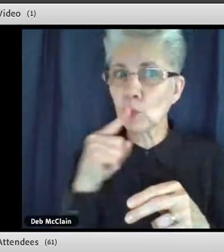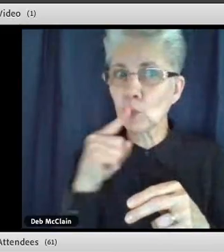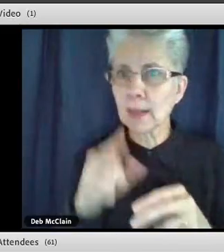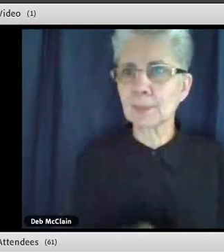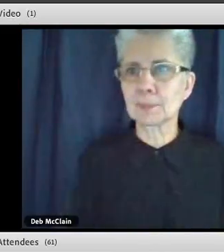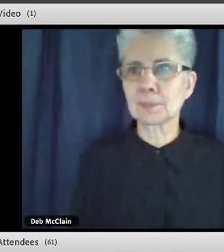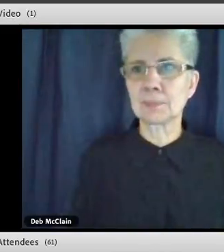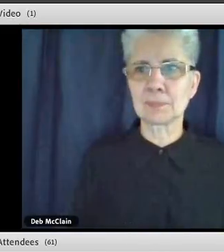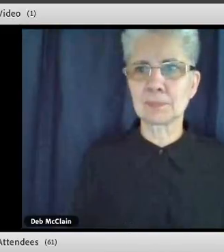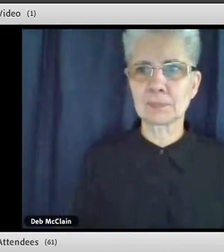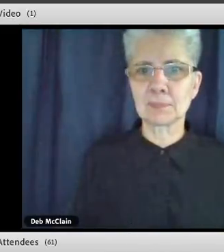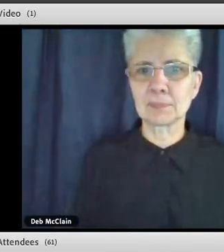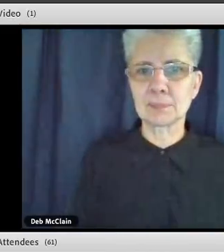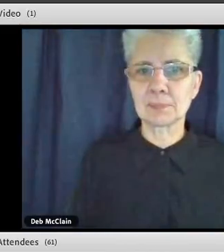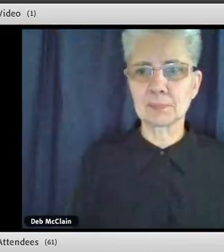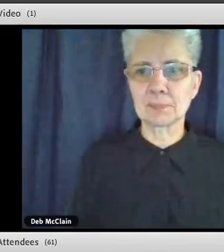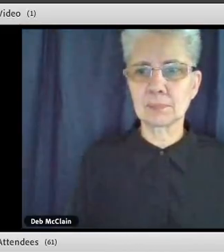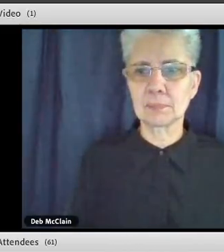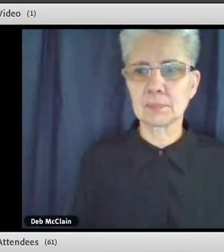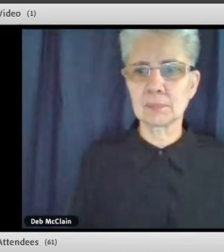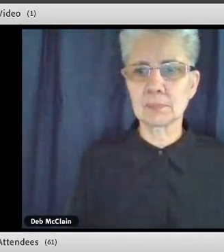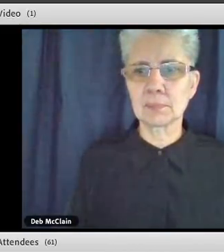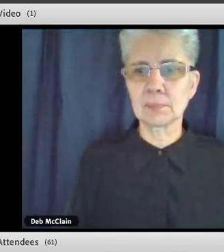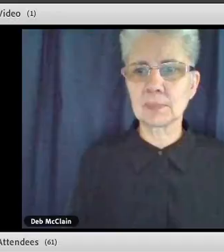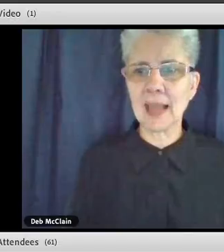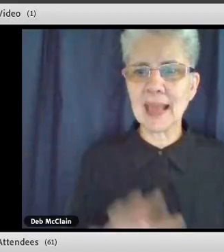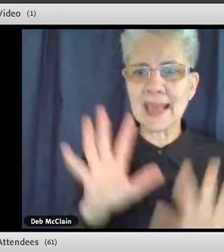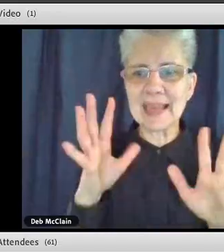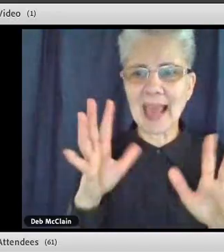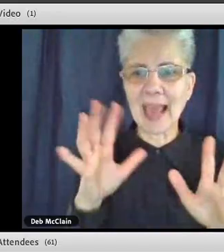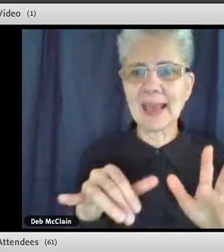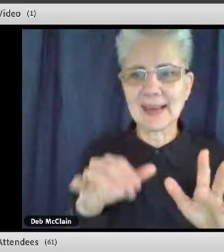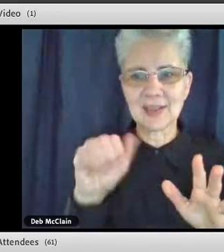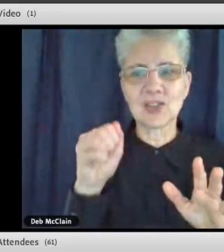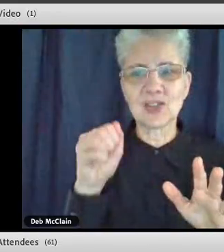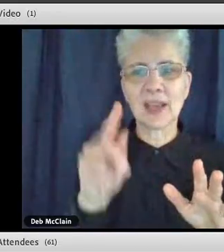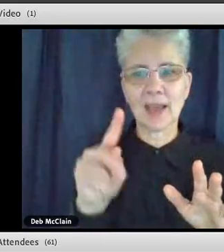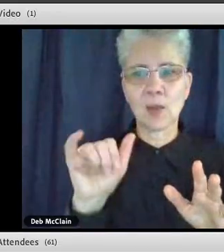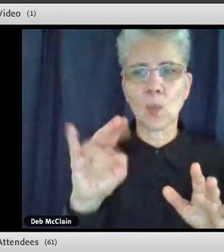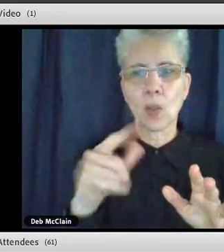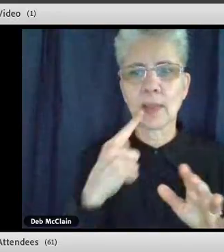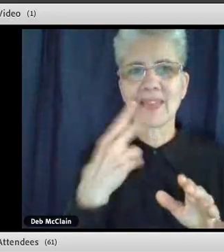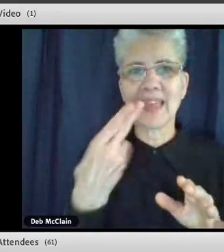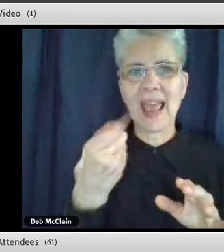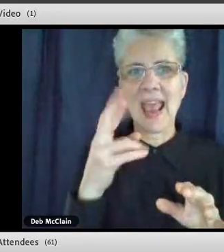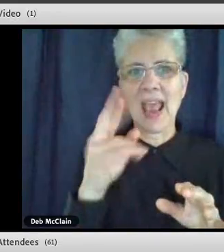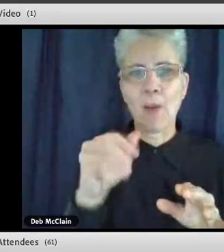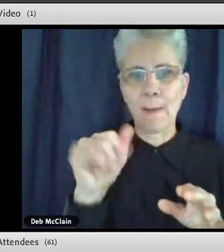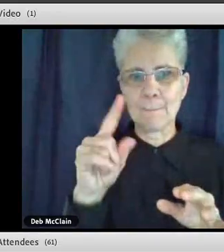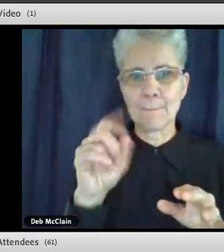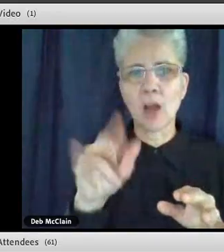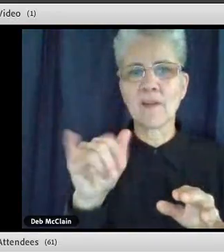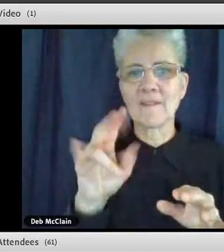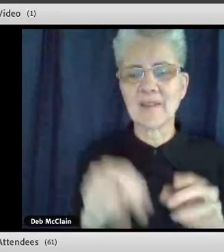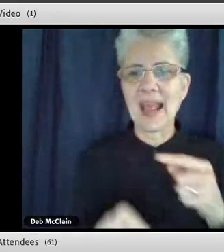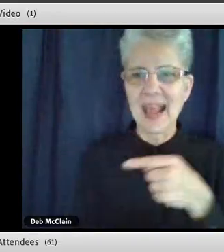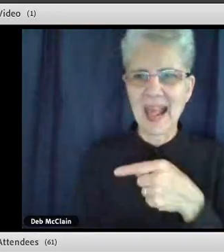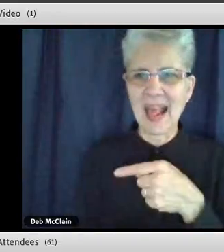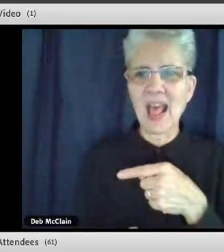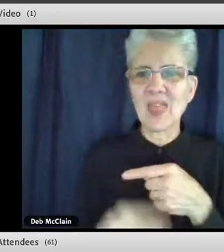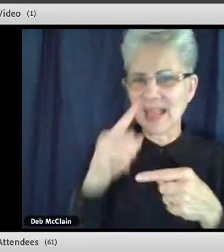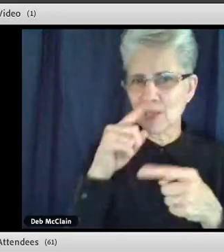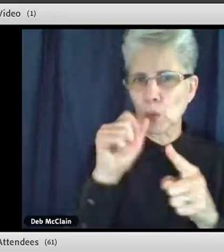This time. Yay! J.K. Rowling, right, of Harry Potter fame. Right, this is her pseudonym that she uses